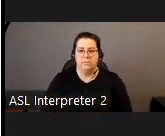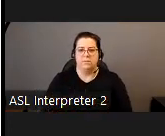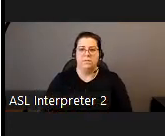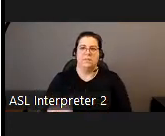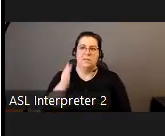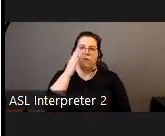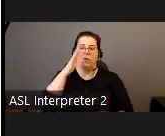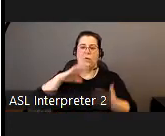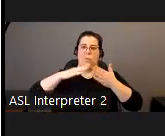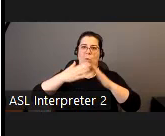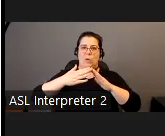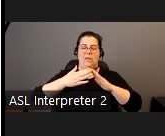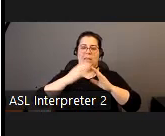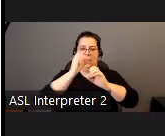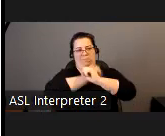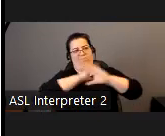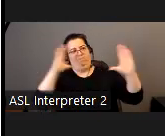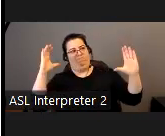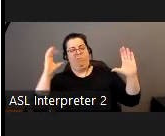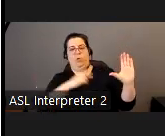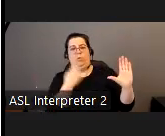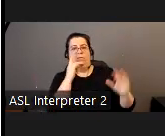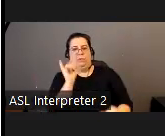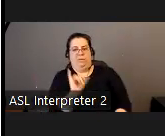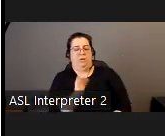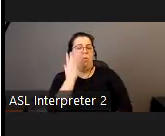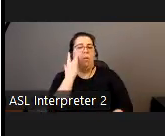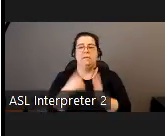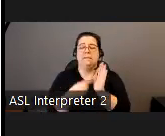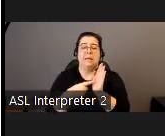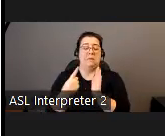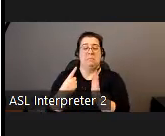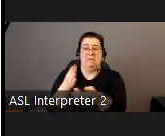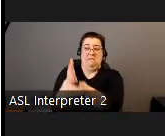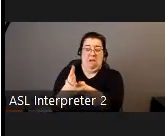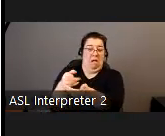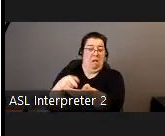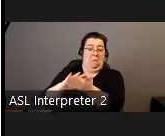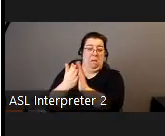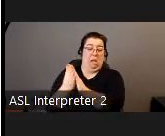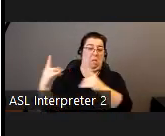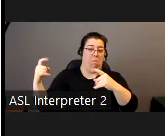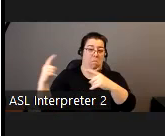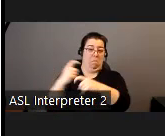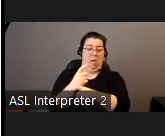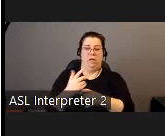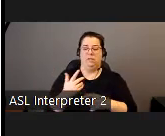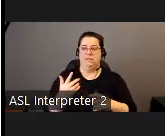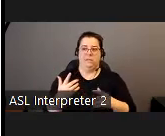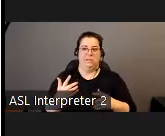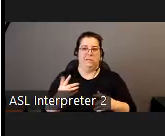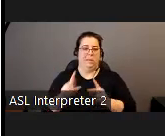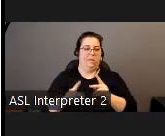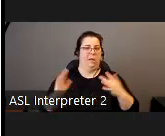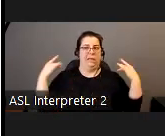as a community. Too often these very complex cases become like a hot potato that no one wants to deal with, and the